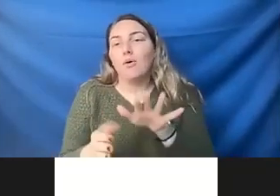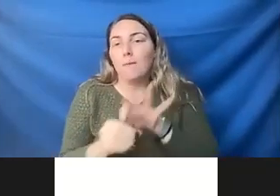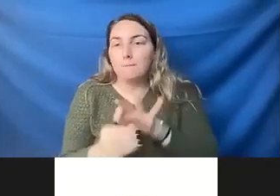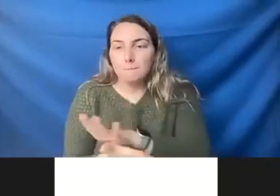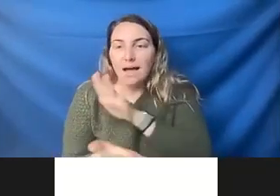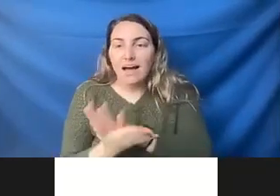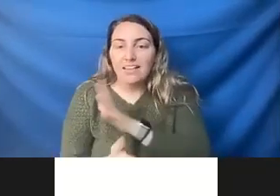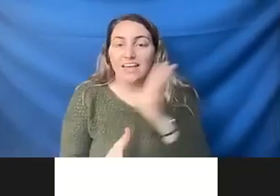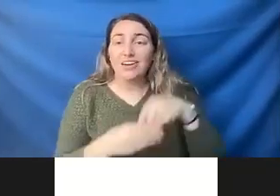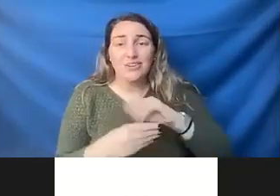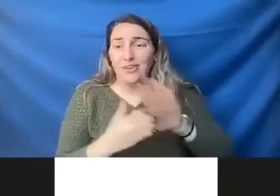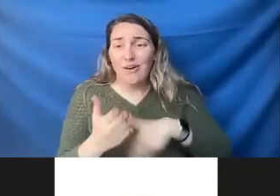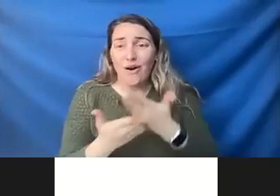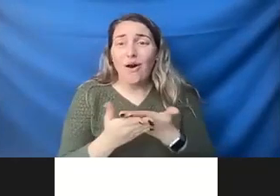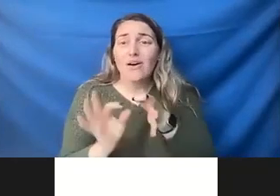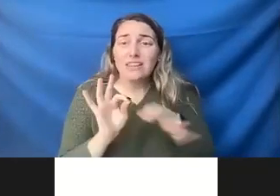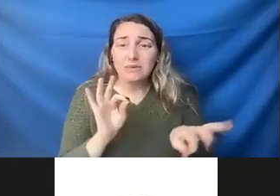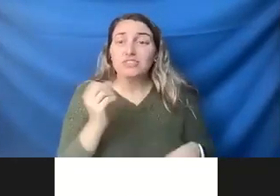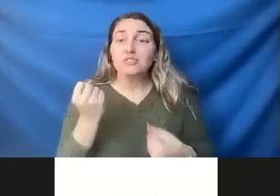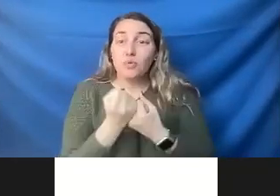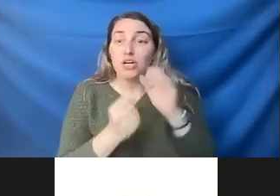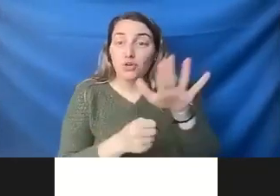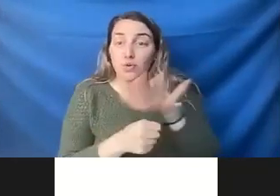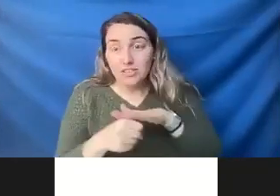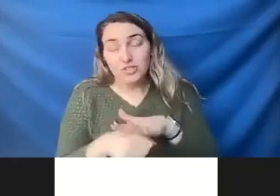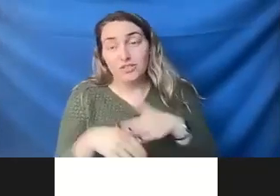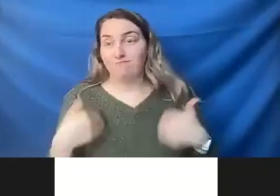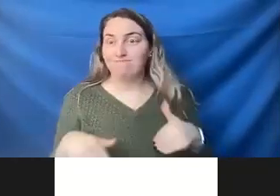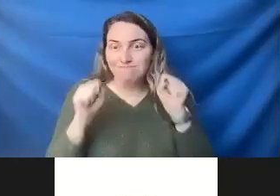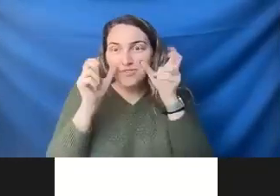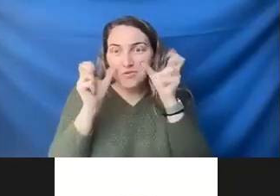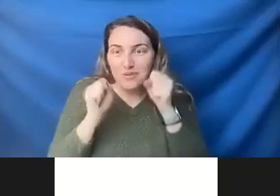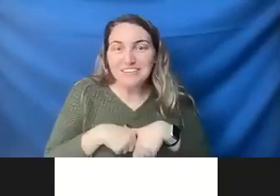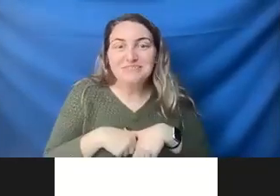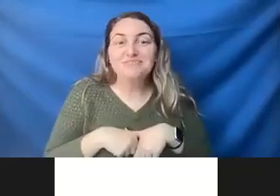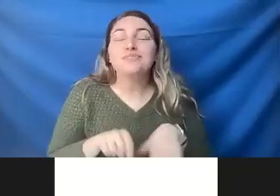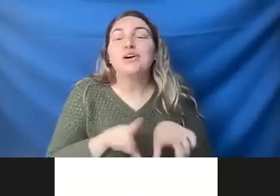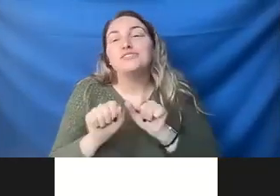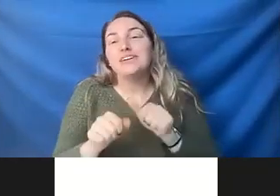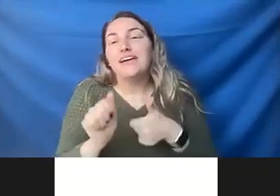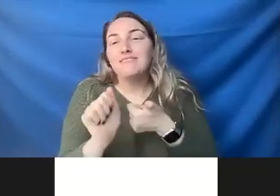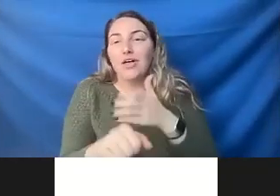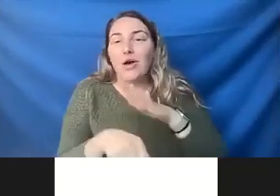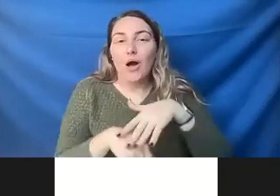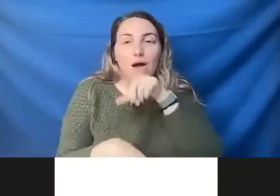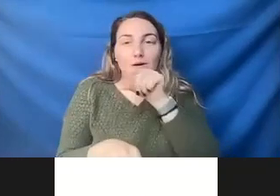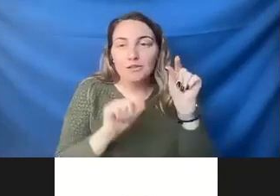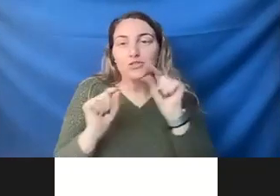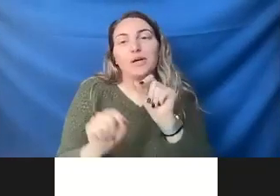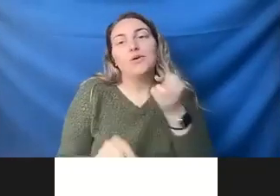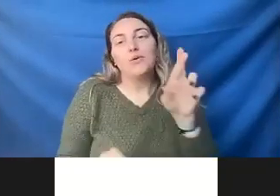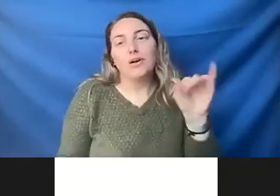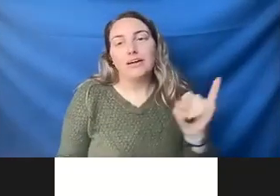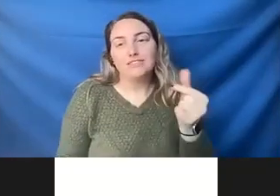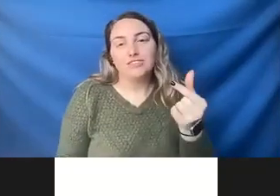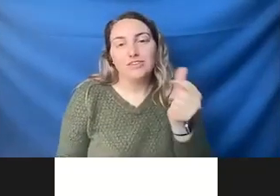in your election district, assembly district. So that's great. And then you can also follow them on Twitter and Instagram at BOE